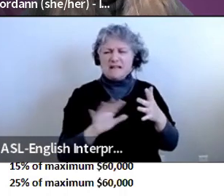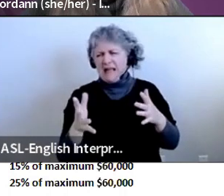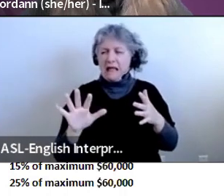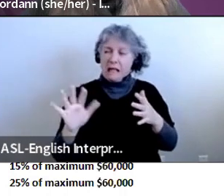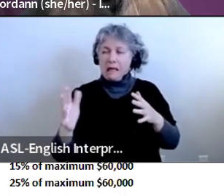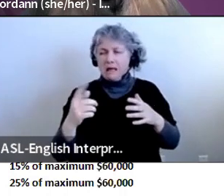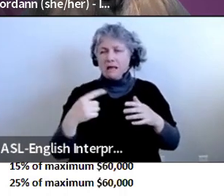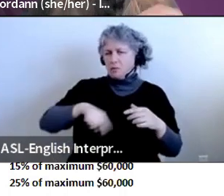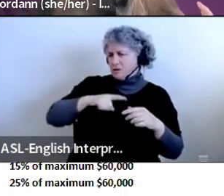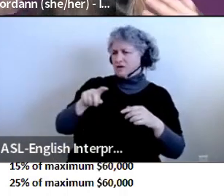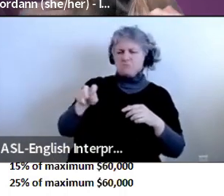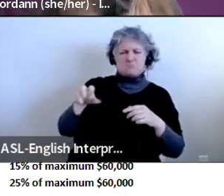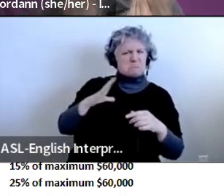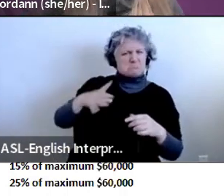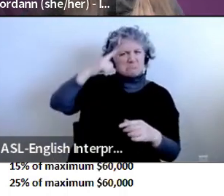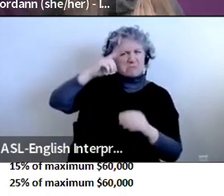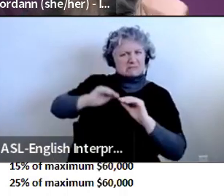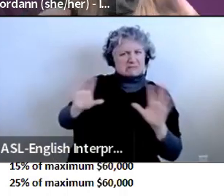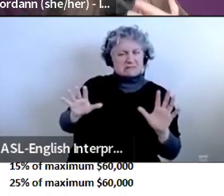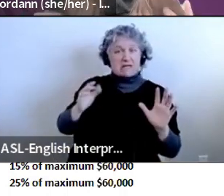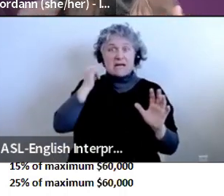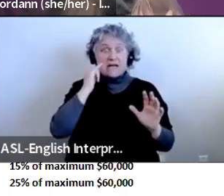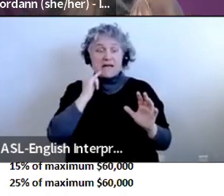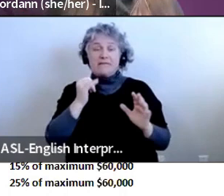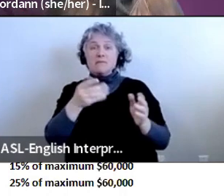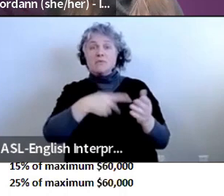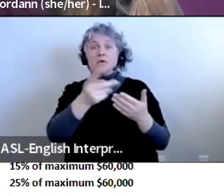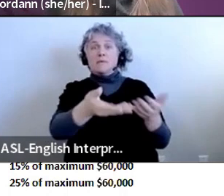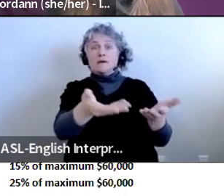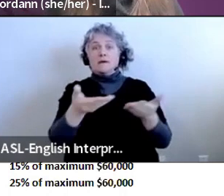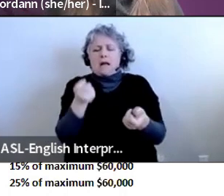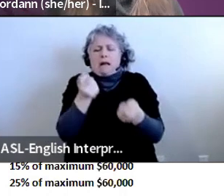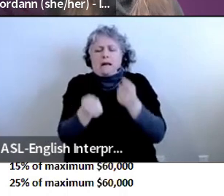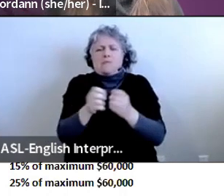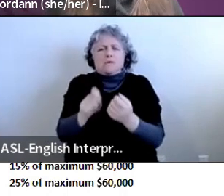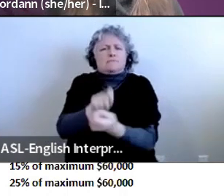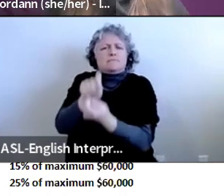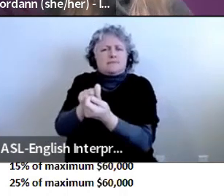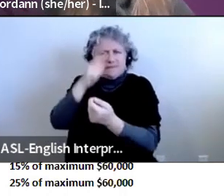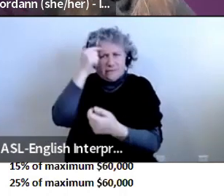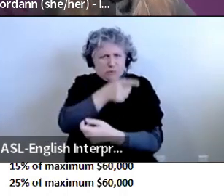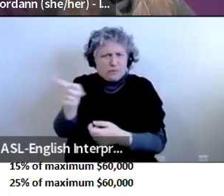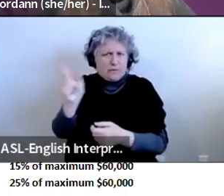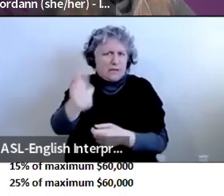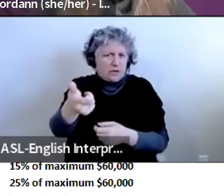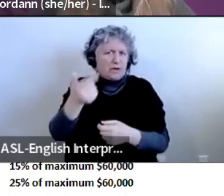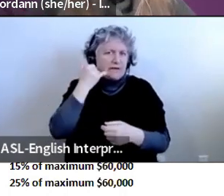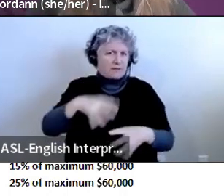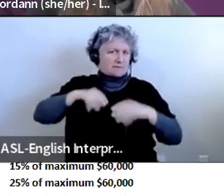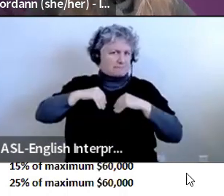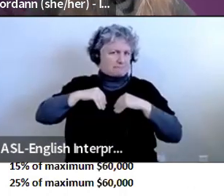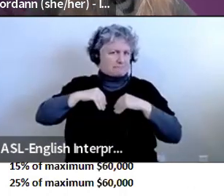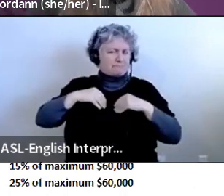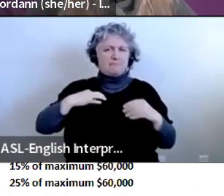make sense of it. And then if you were brought into the program, we could edit this and further change it for you. You'll also see a legend to the